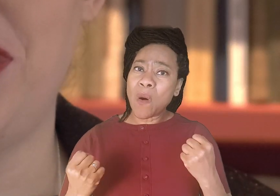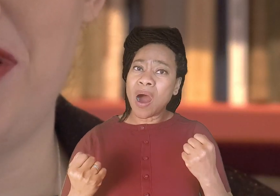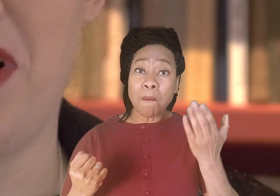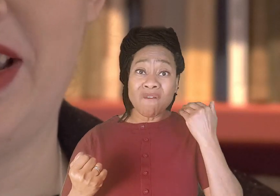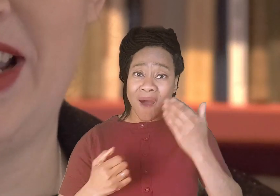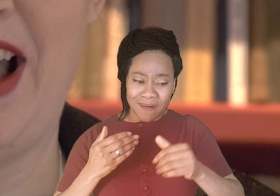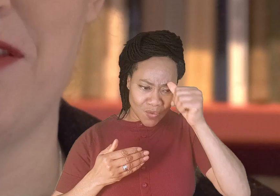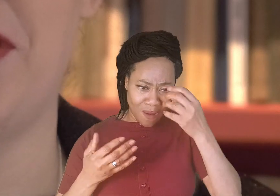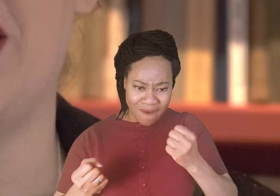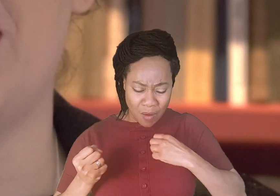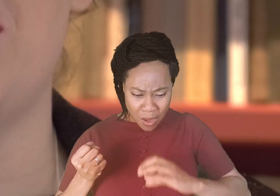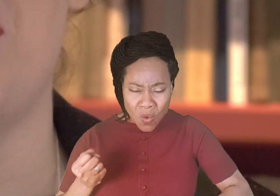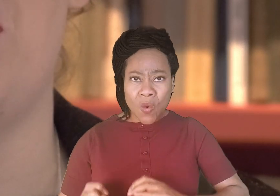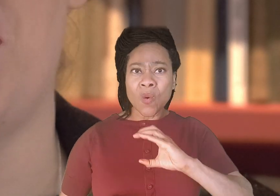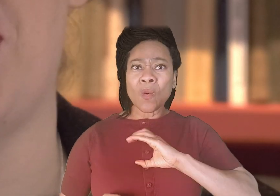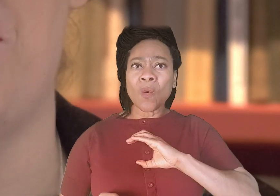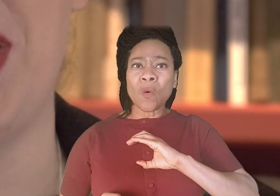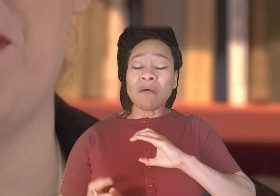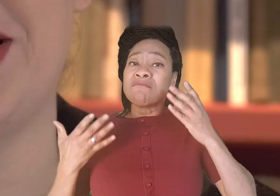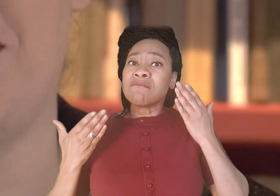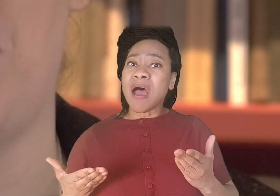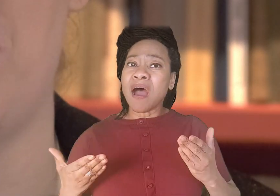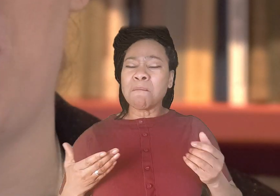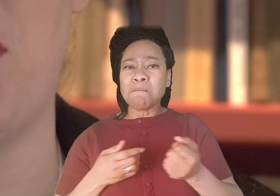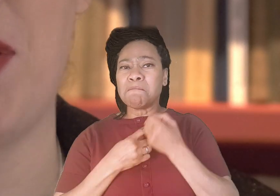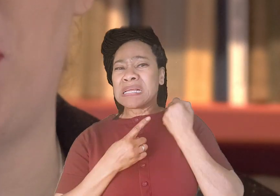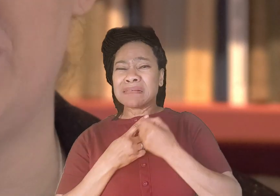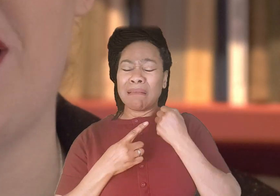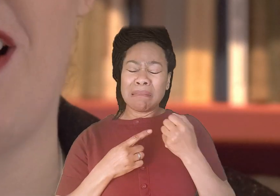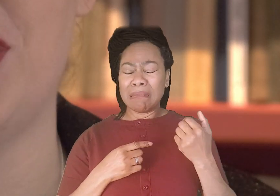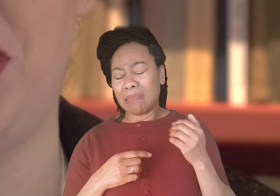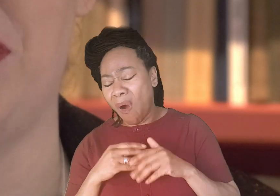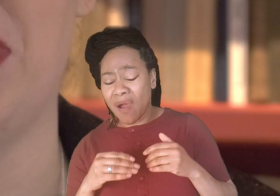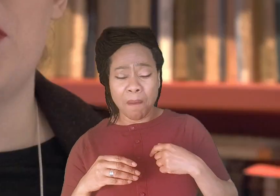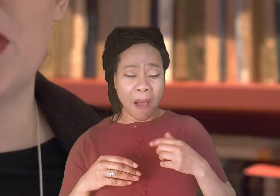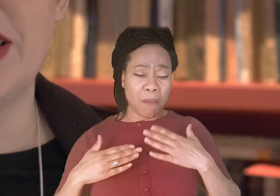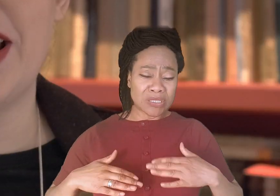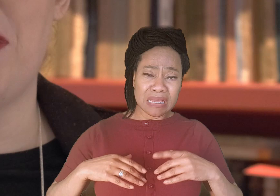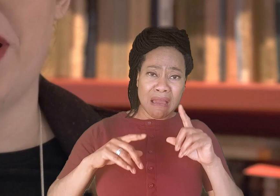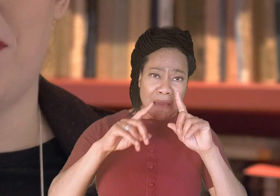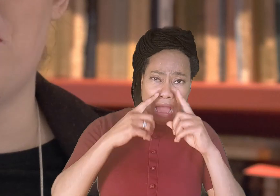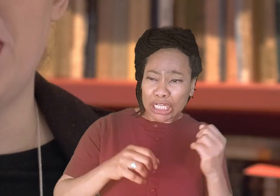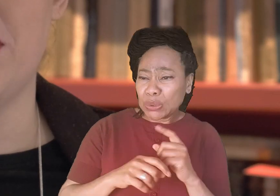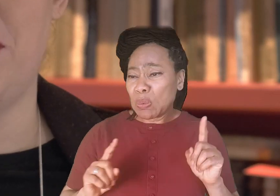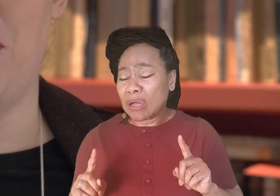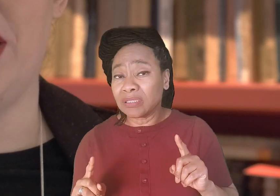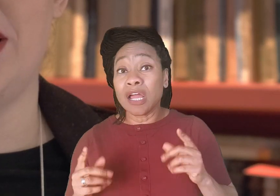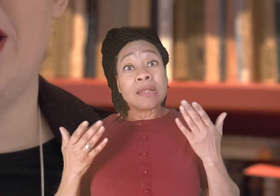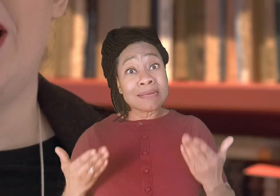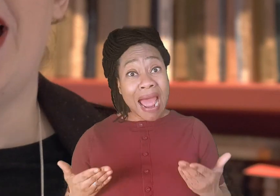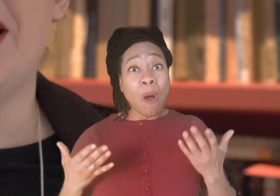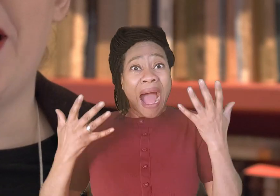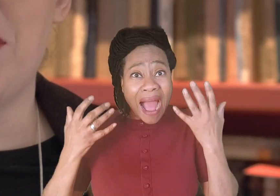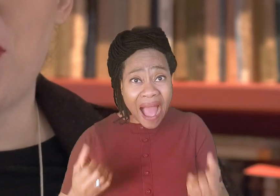never knew I could have, and I no longer beat myself up about what my body can't do, because now I have a reason for